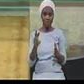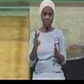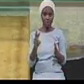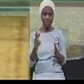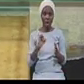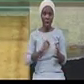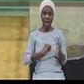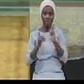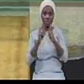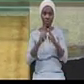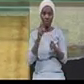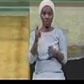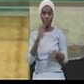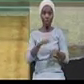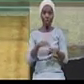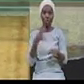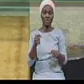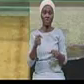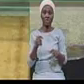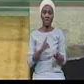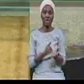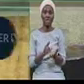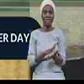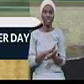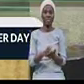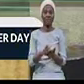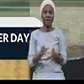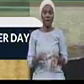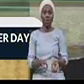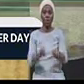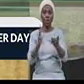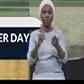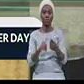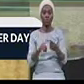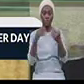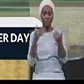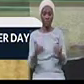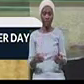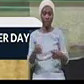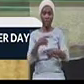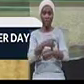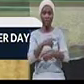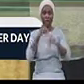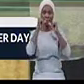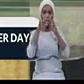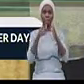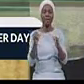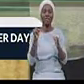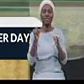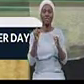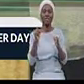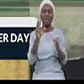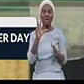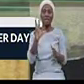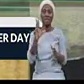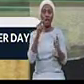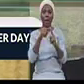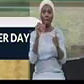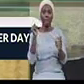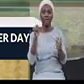the divine pathway to latter-day blessings. Three things we're looking at. Number one,